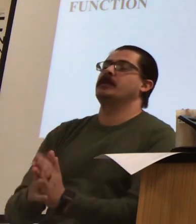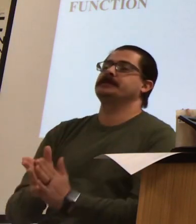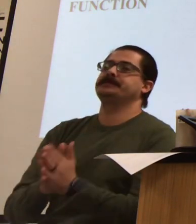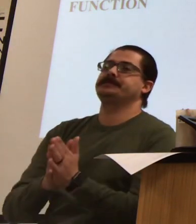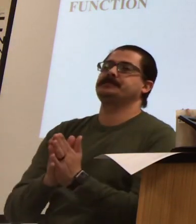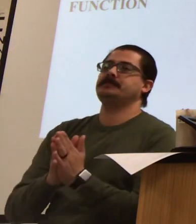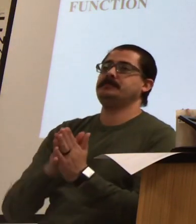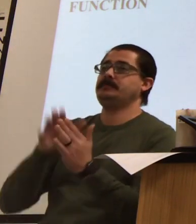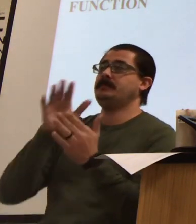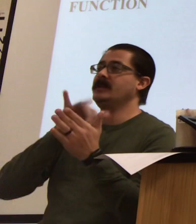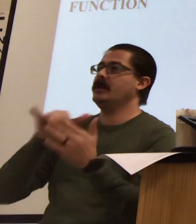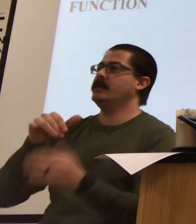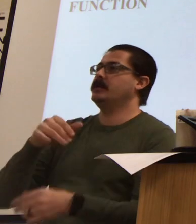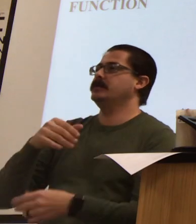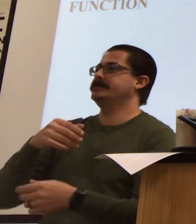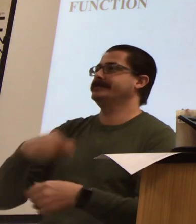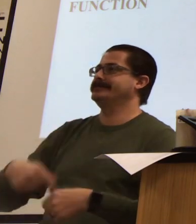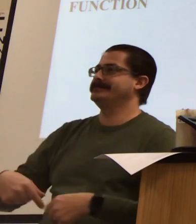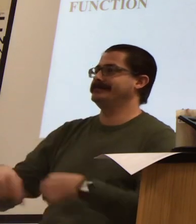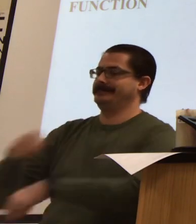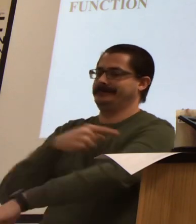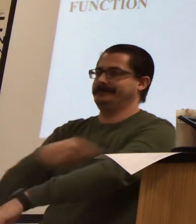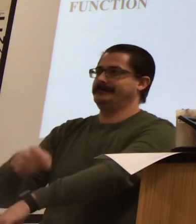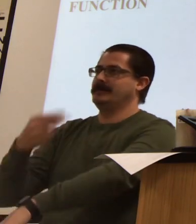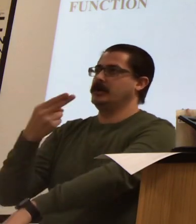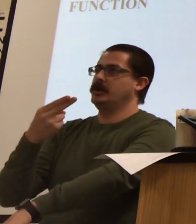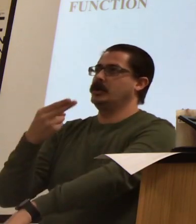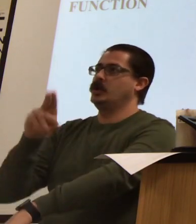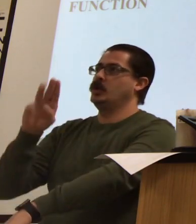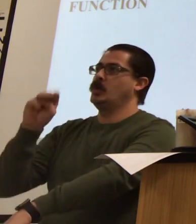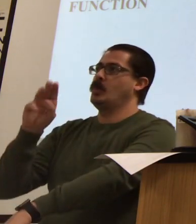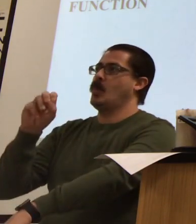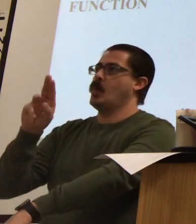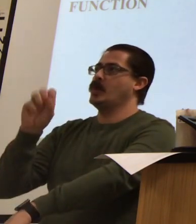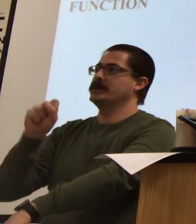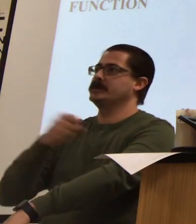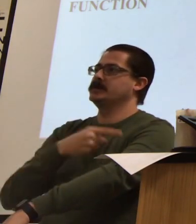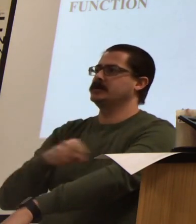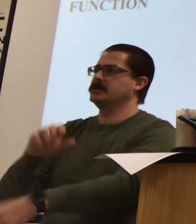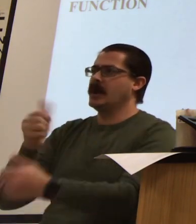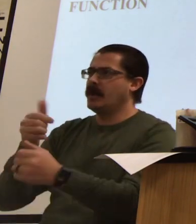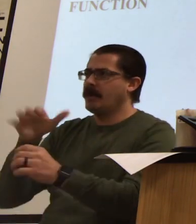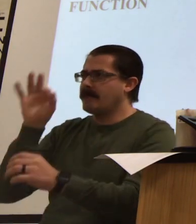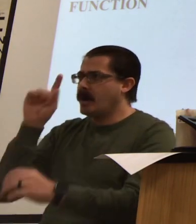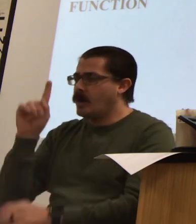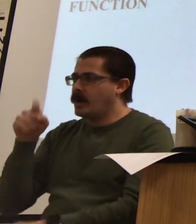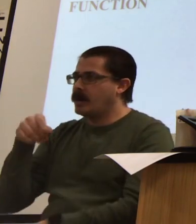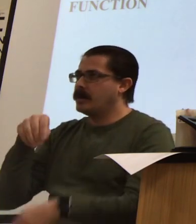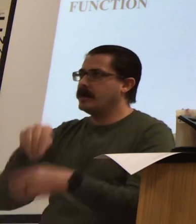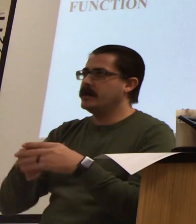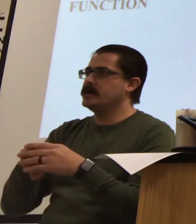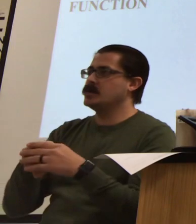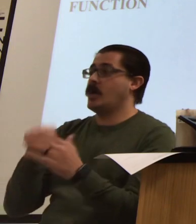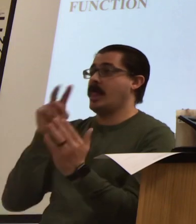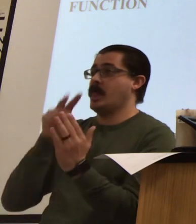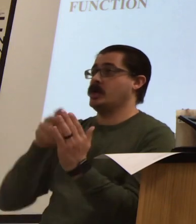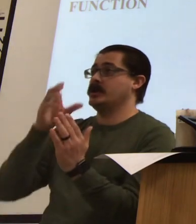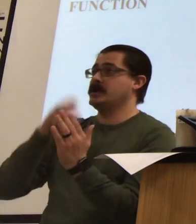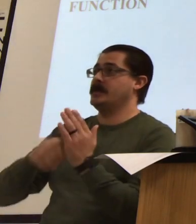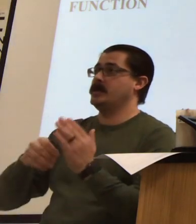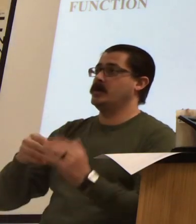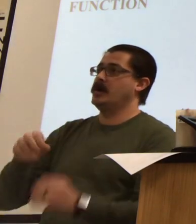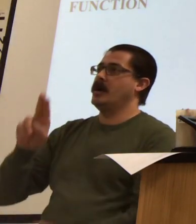you got to study the humerus, the bone of the arm. Okay, humerus. How do I find humerus in here? I go to the chapter that's